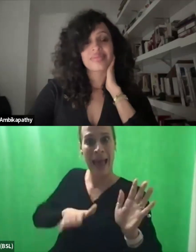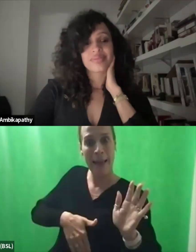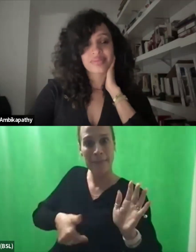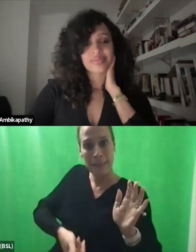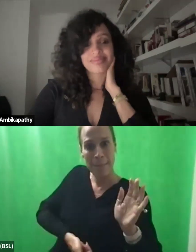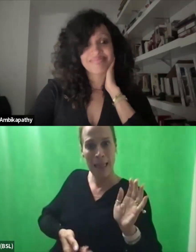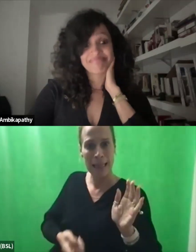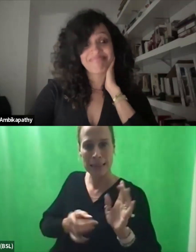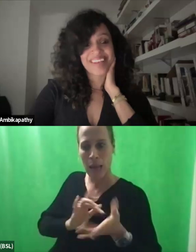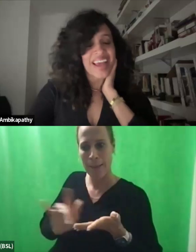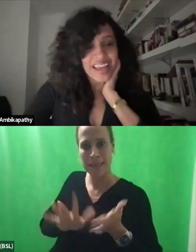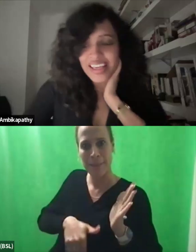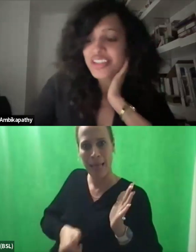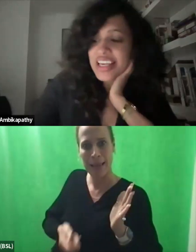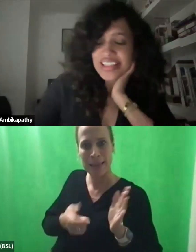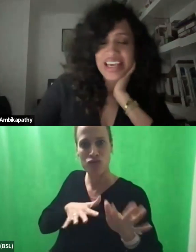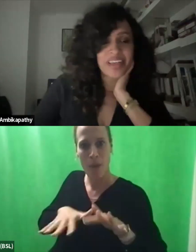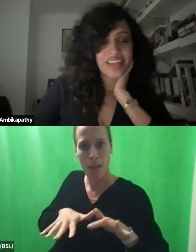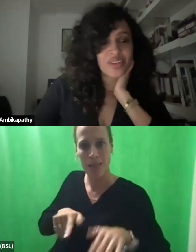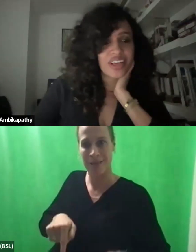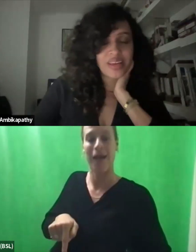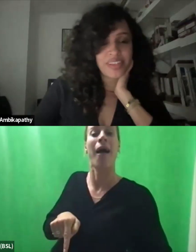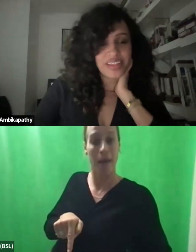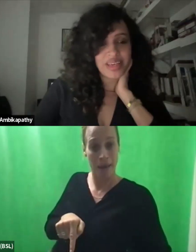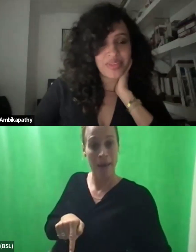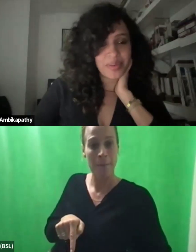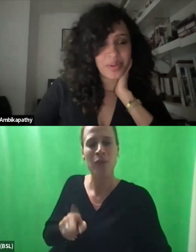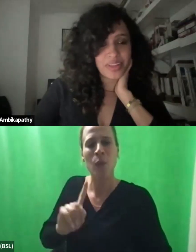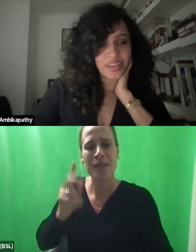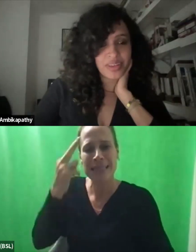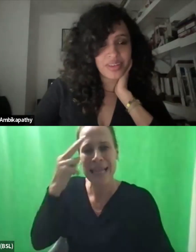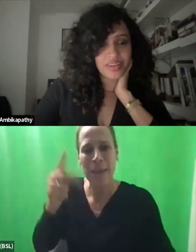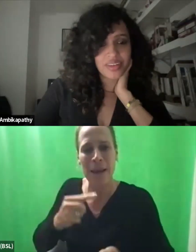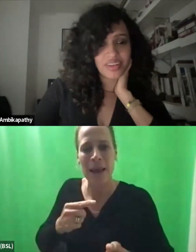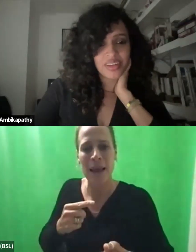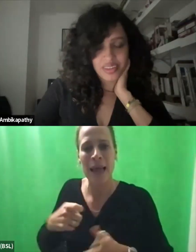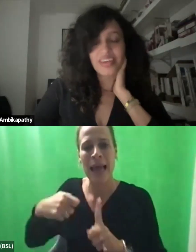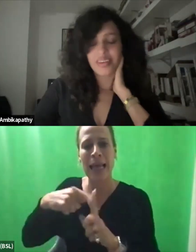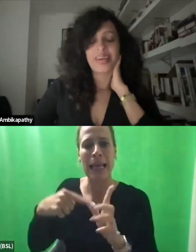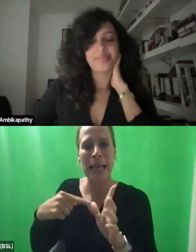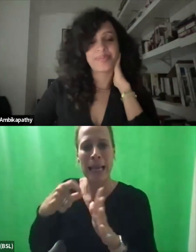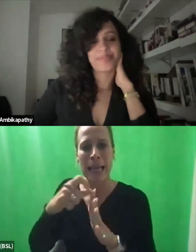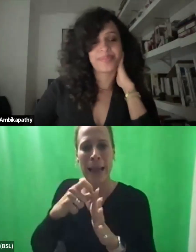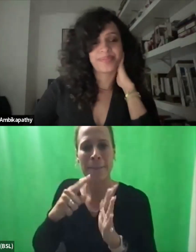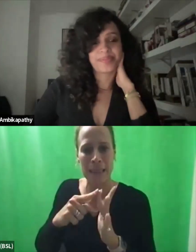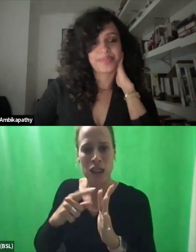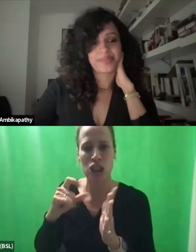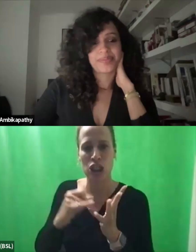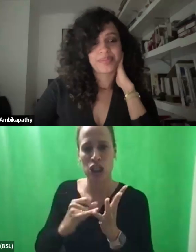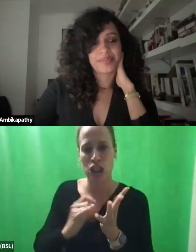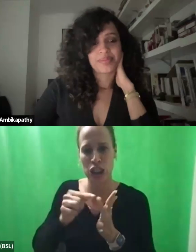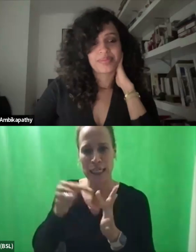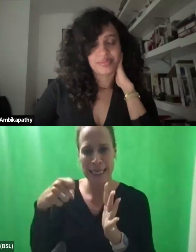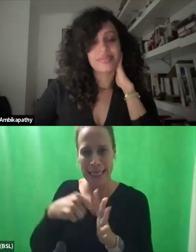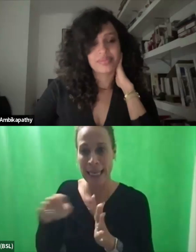mean, what a title. Can you say his name again? Sorry, I missed the name of the poet. His name is Capégic. And that book